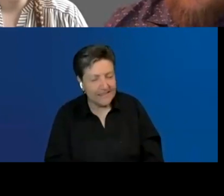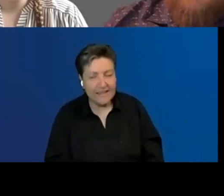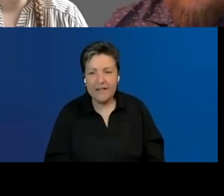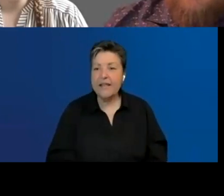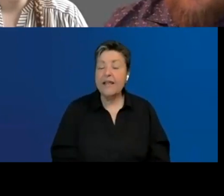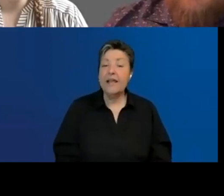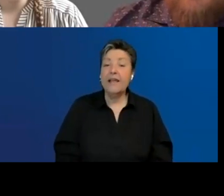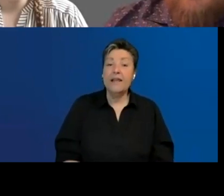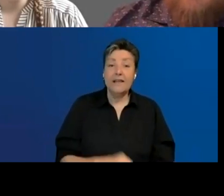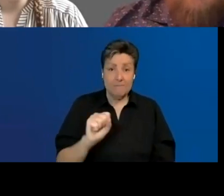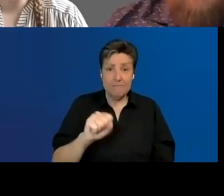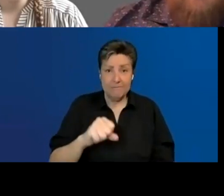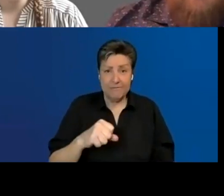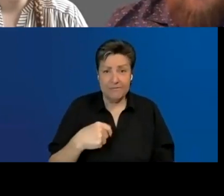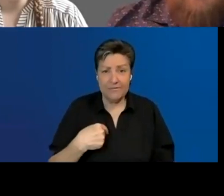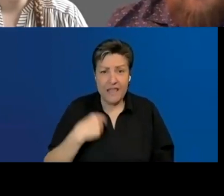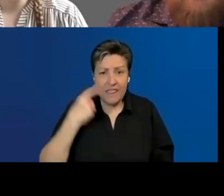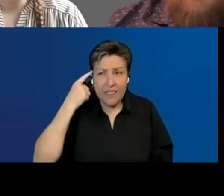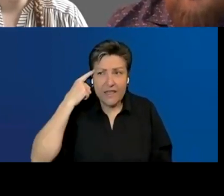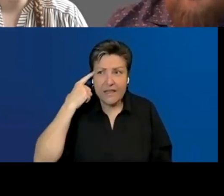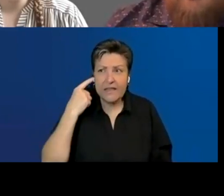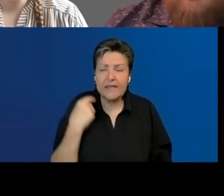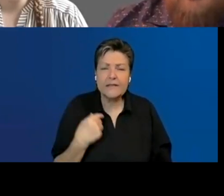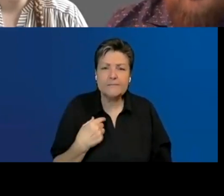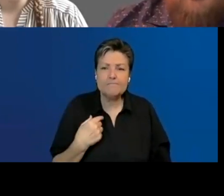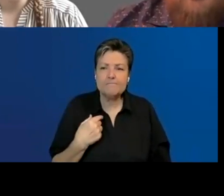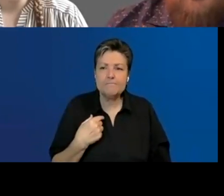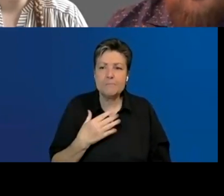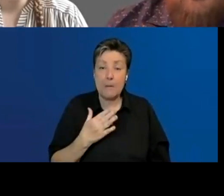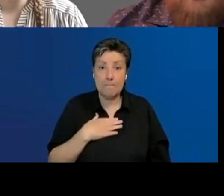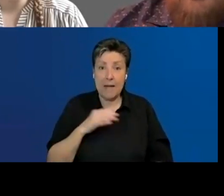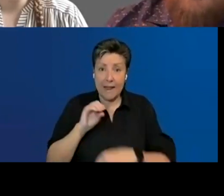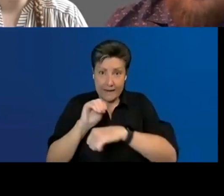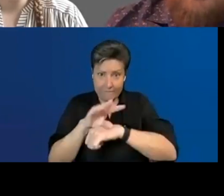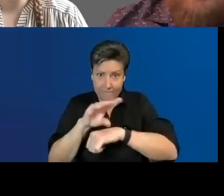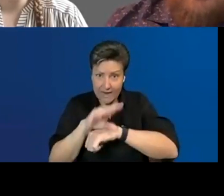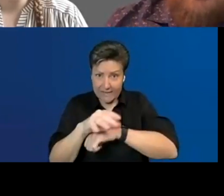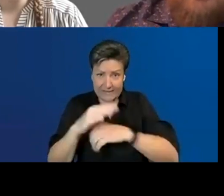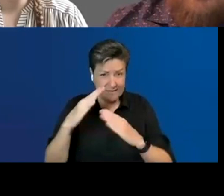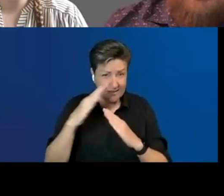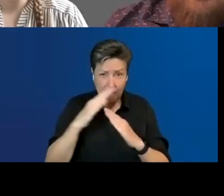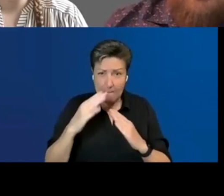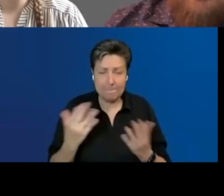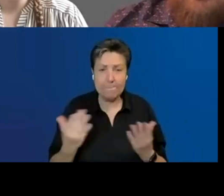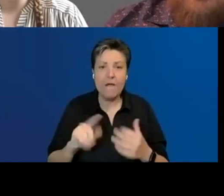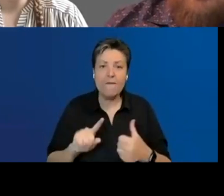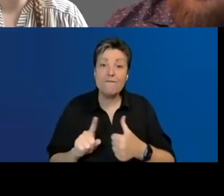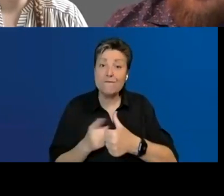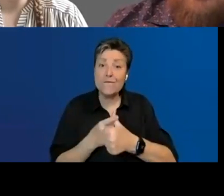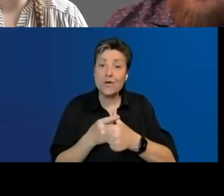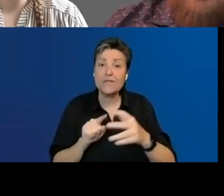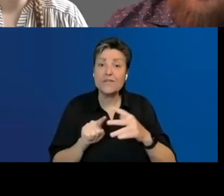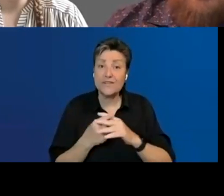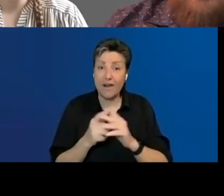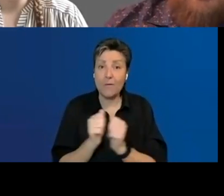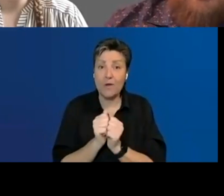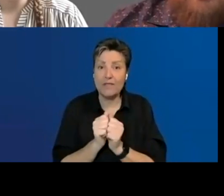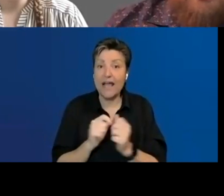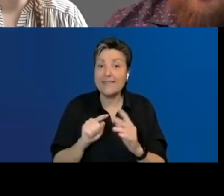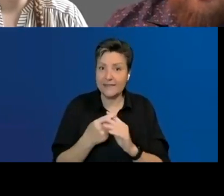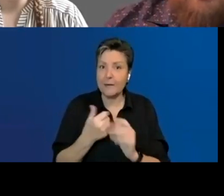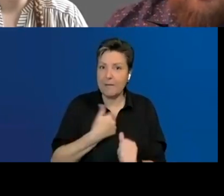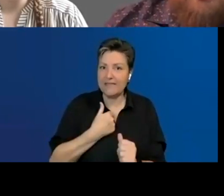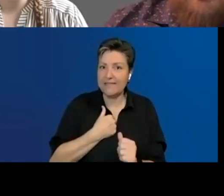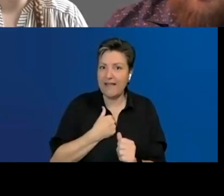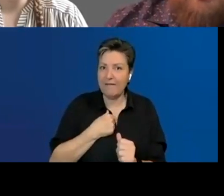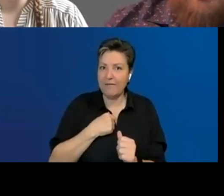So yeah, I think my advice would be like the first thing to start with, and this is what I started with when I started my podcast, is